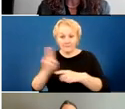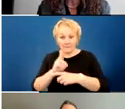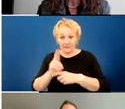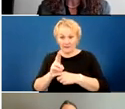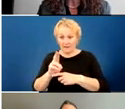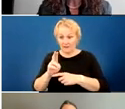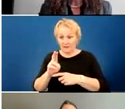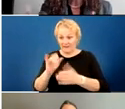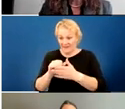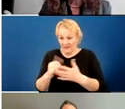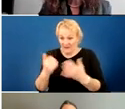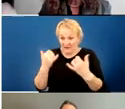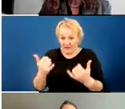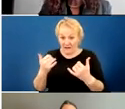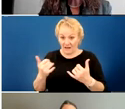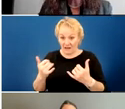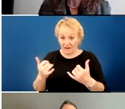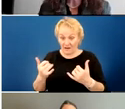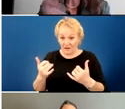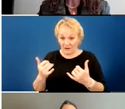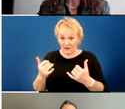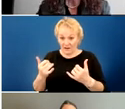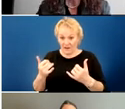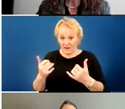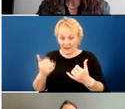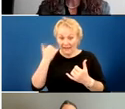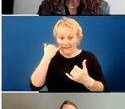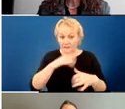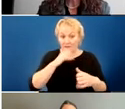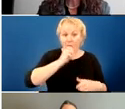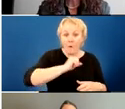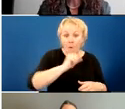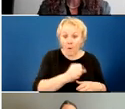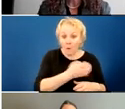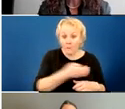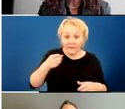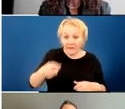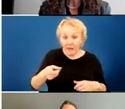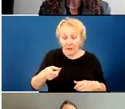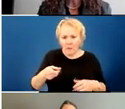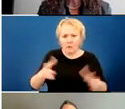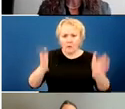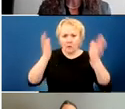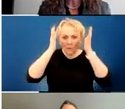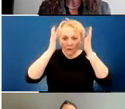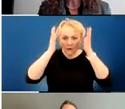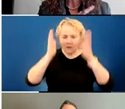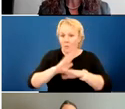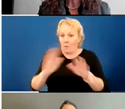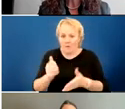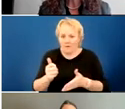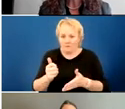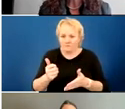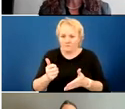now, well, I mean, now that I've corrected it, but if we had had to use it, it would have had